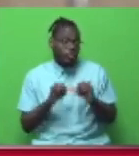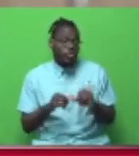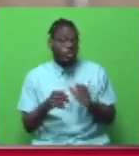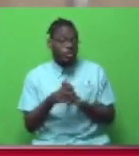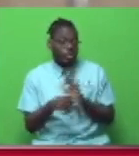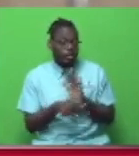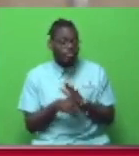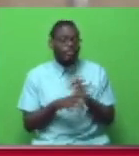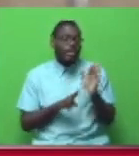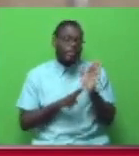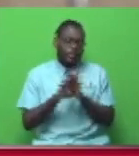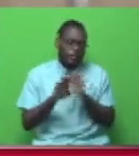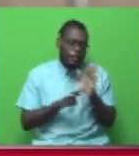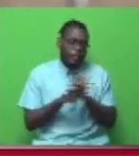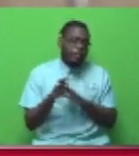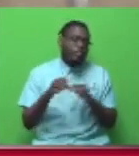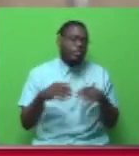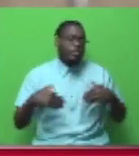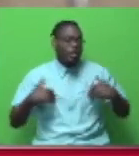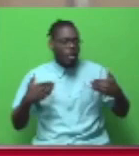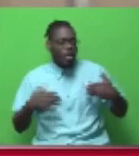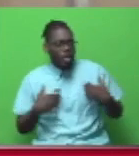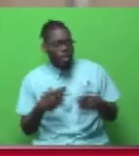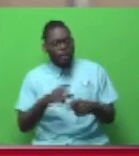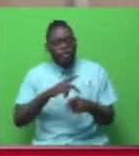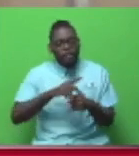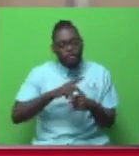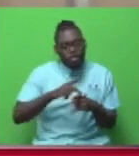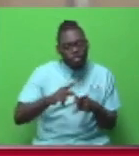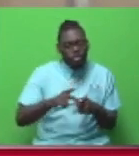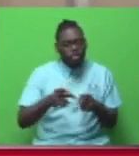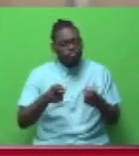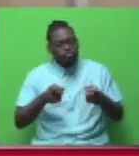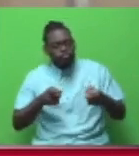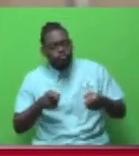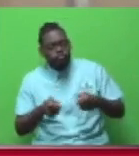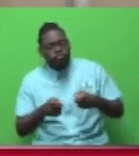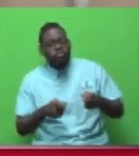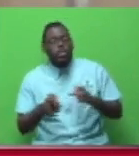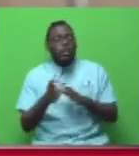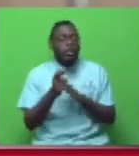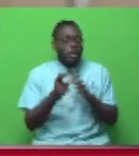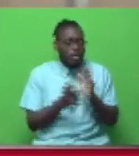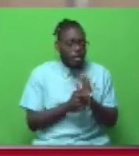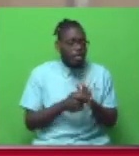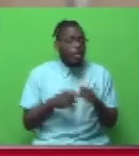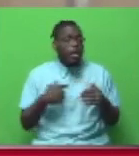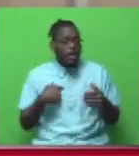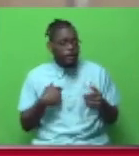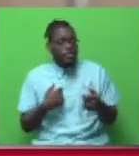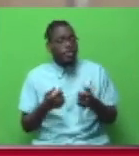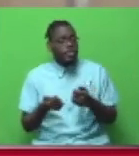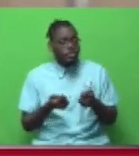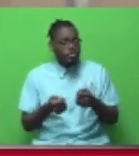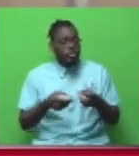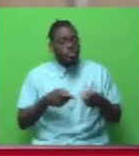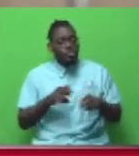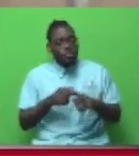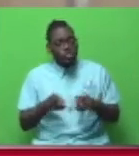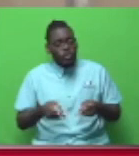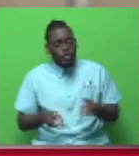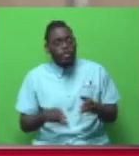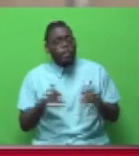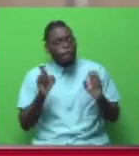our young professionals and our administrative and legal. Now, at the Office of the Attorney General, Mr. Vice President, we understand